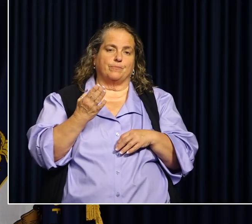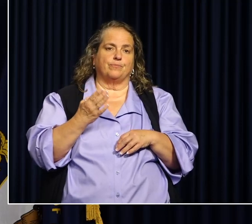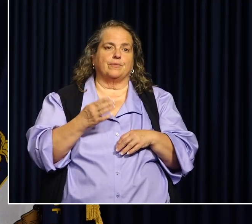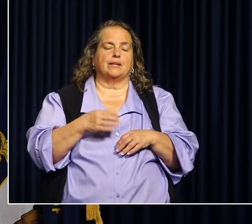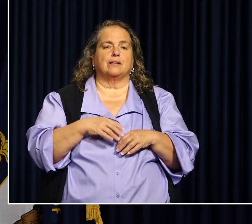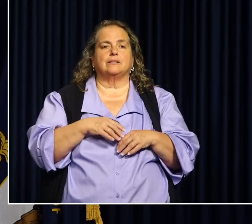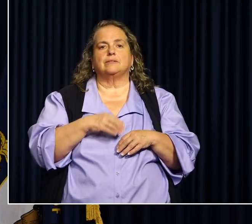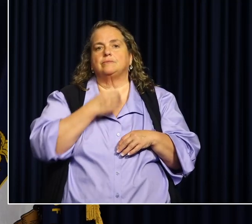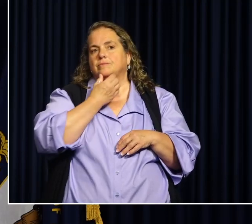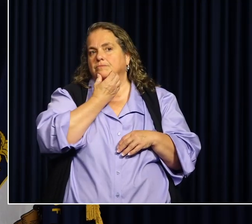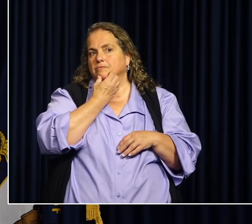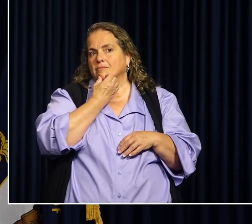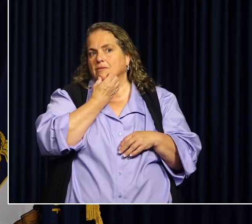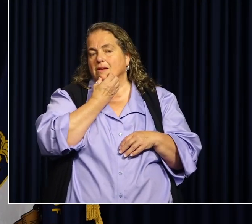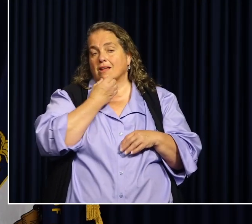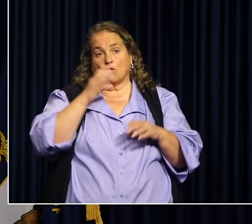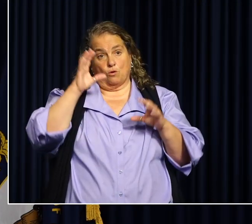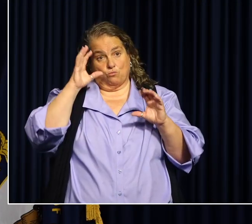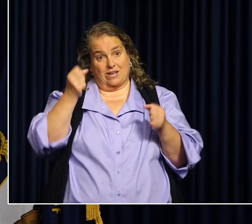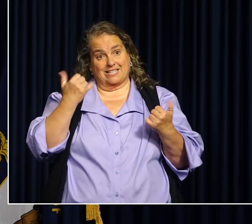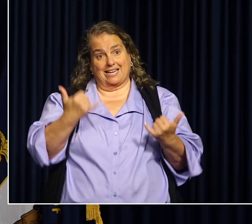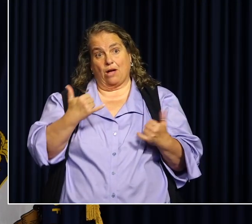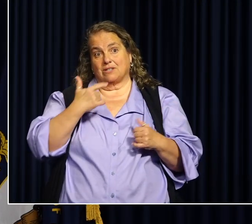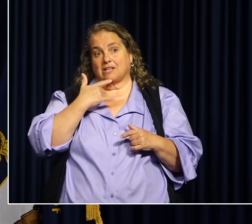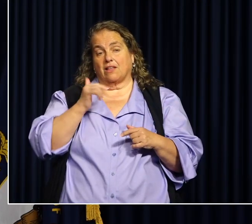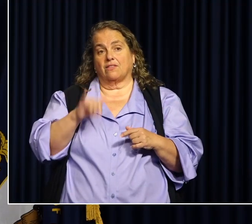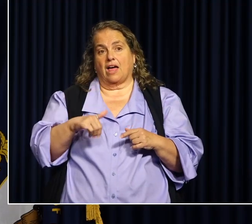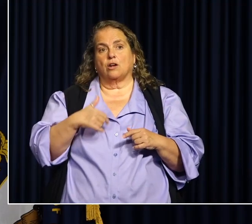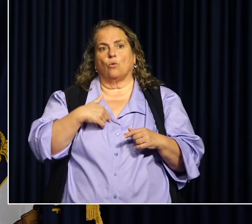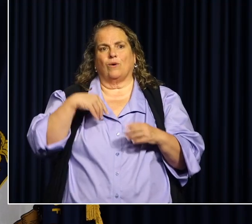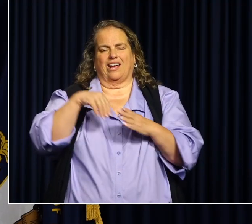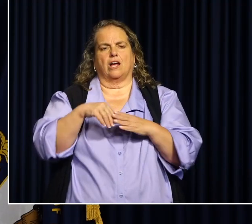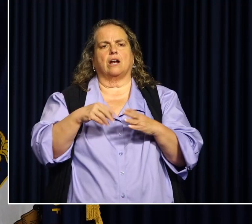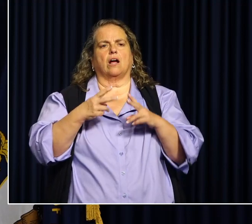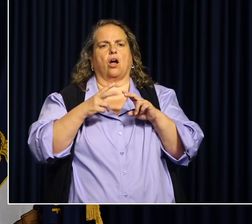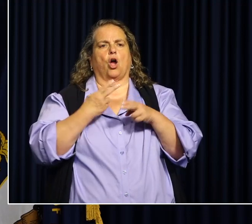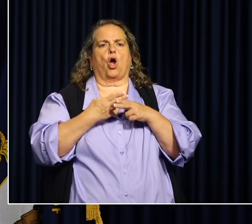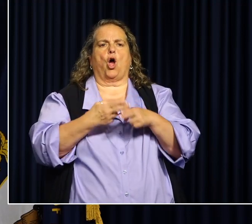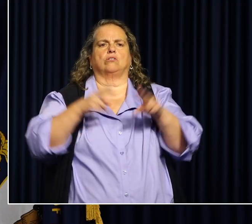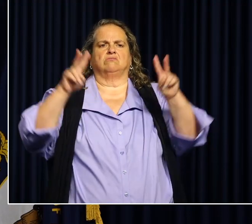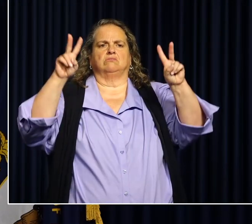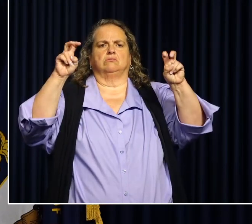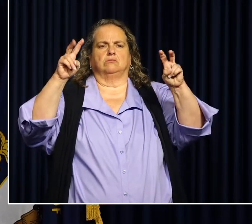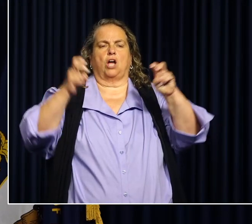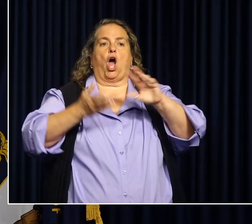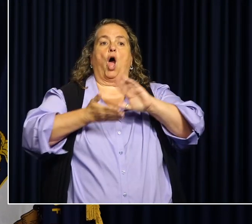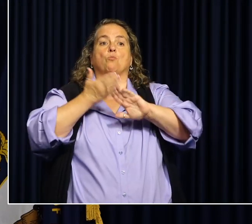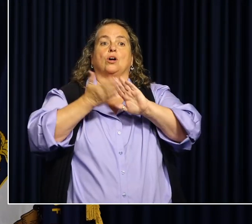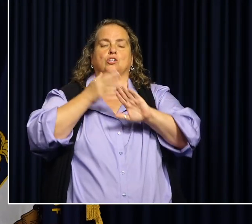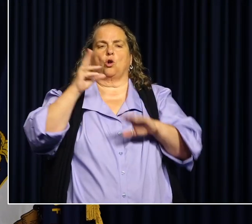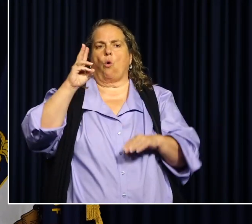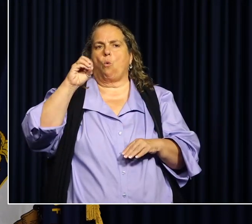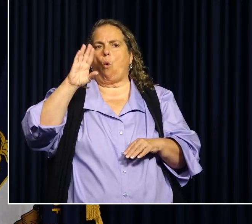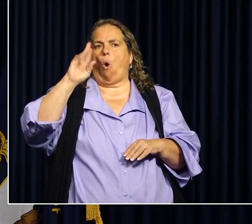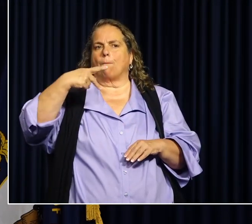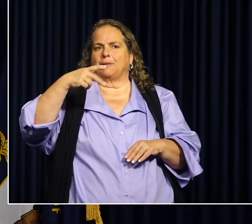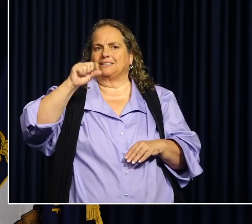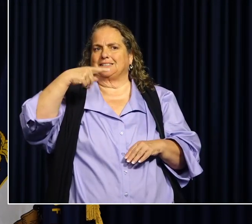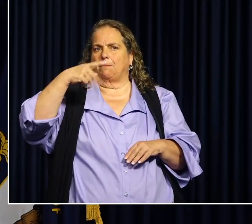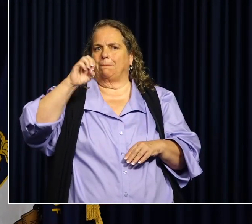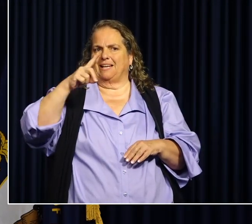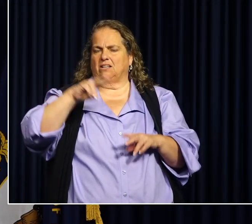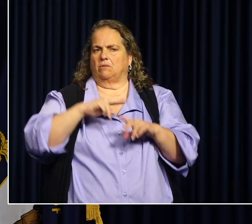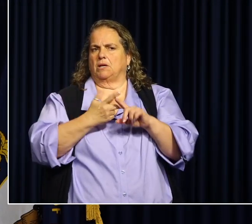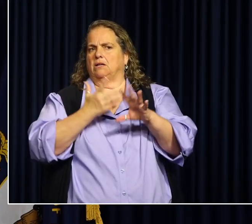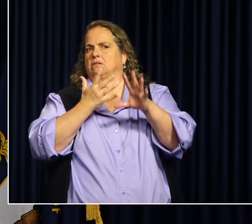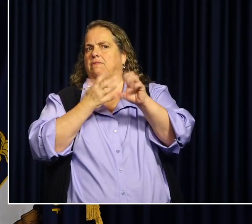one is quickly, the president now saying that Operation Warp Speed now has a goal to create and distribute a vaccine by the end of 2020. What